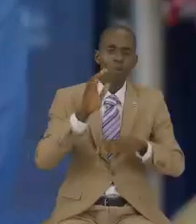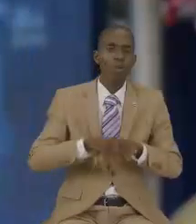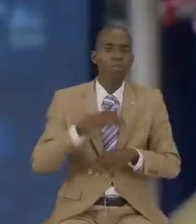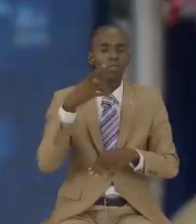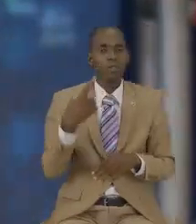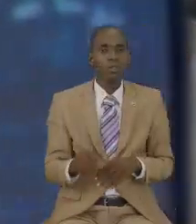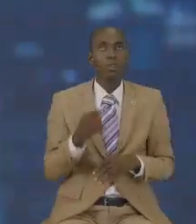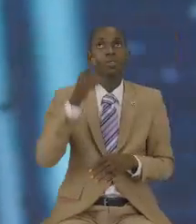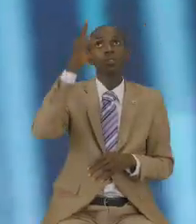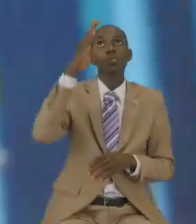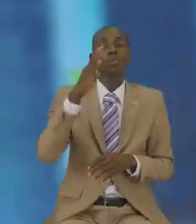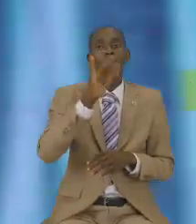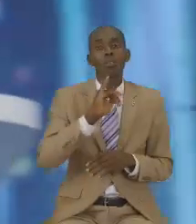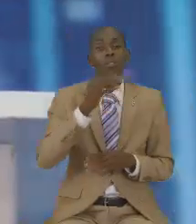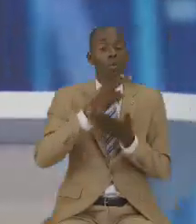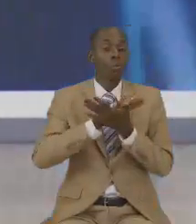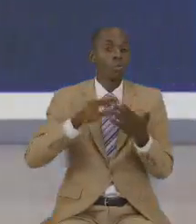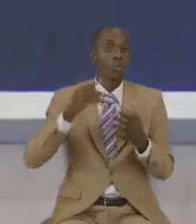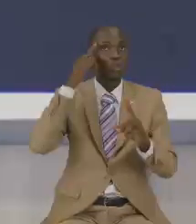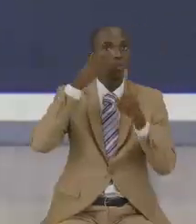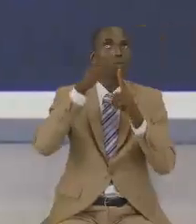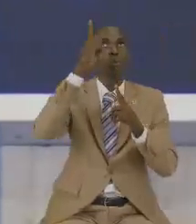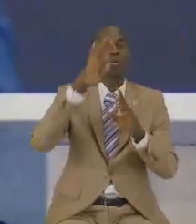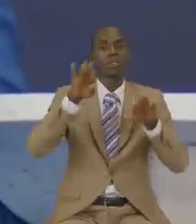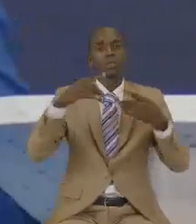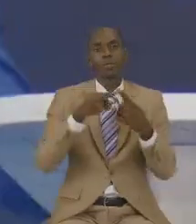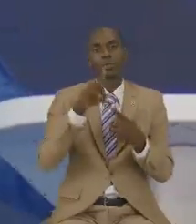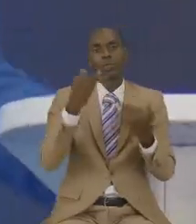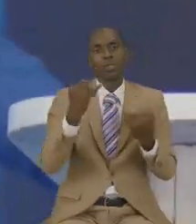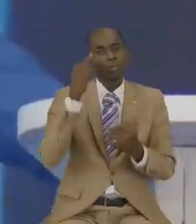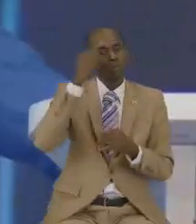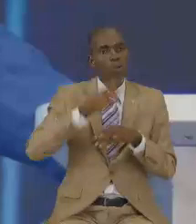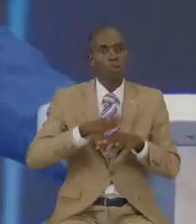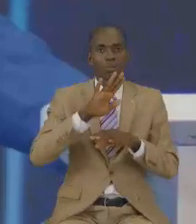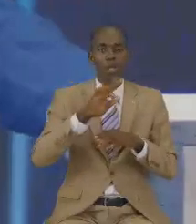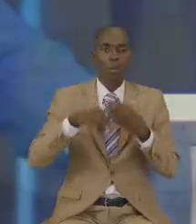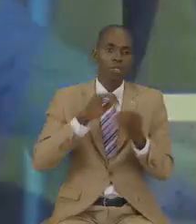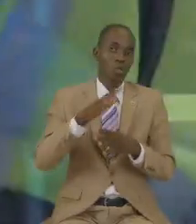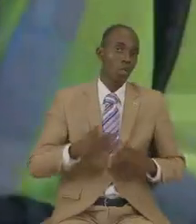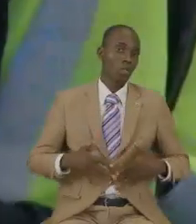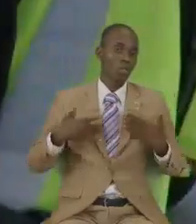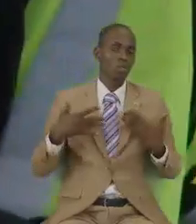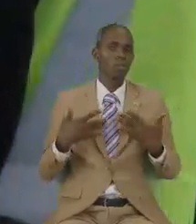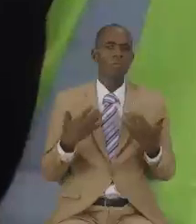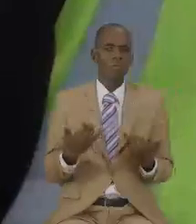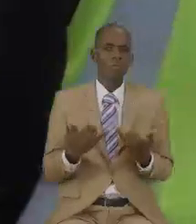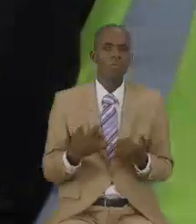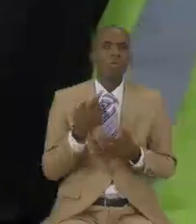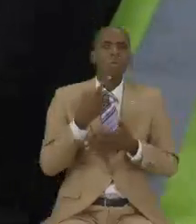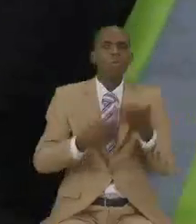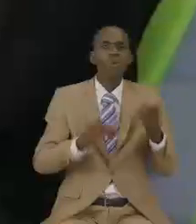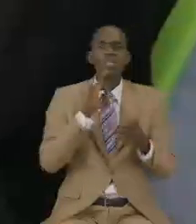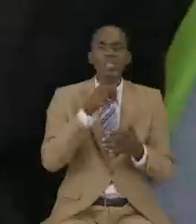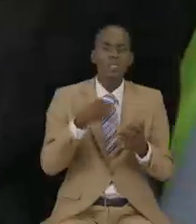the Lord has given you. Now, if you think about your life, think about your life. What is it in my life